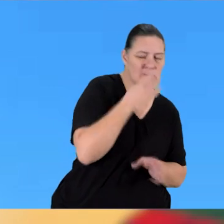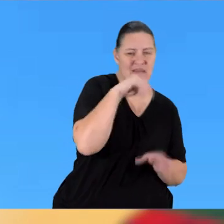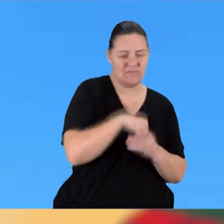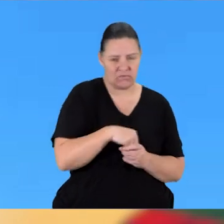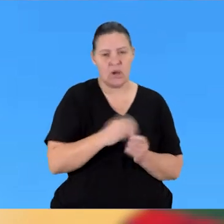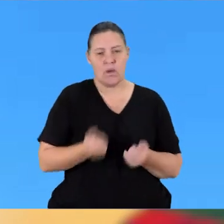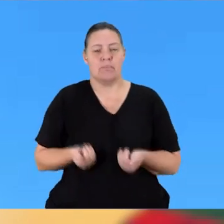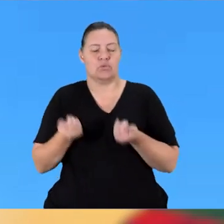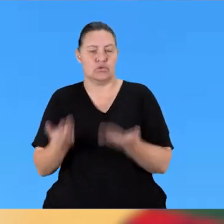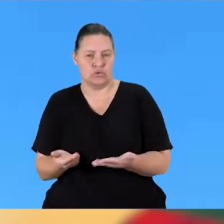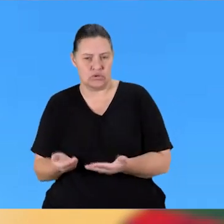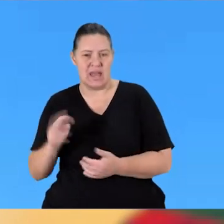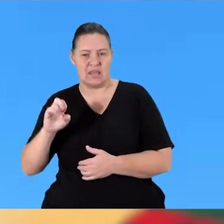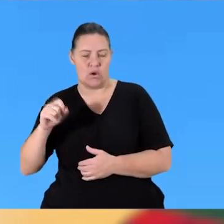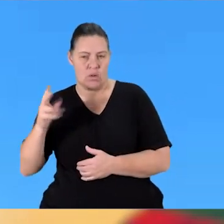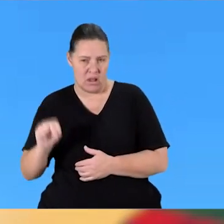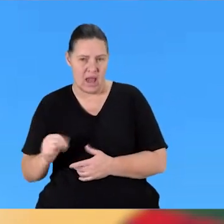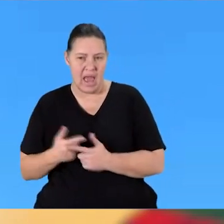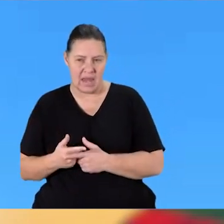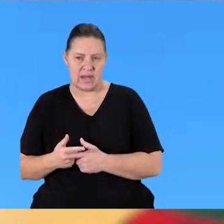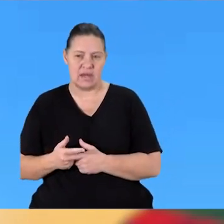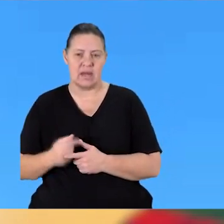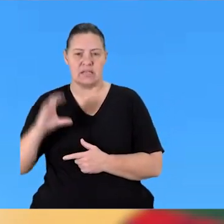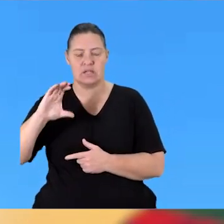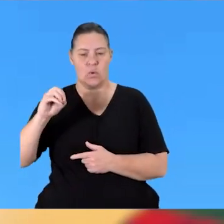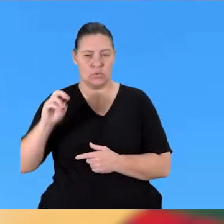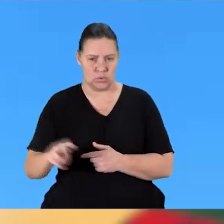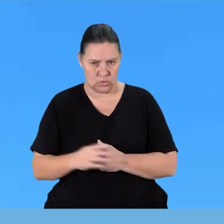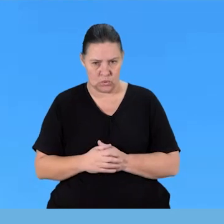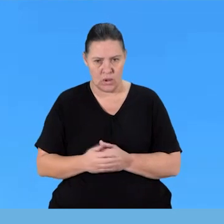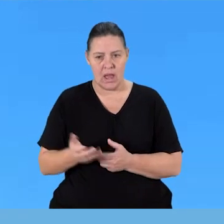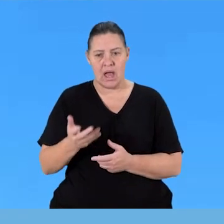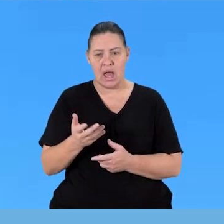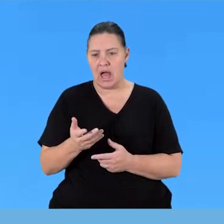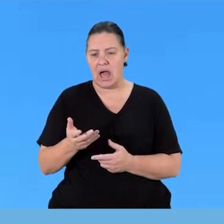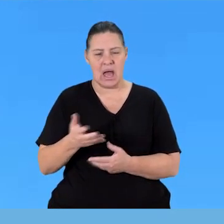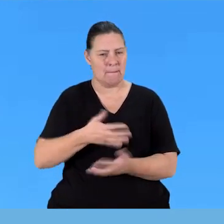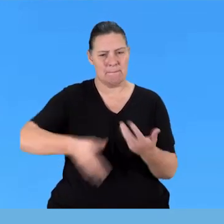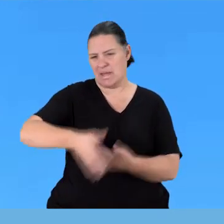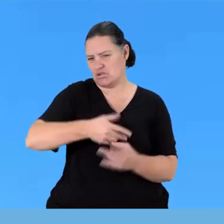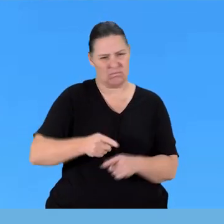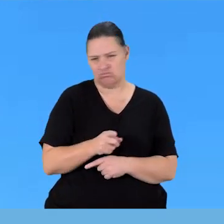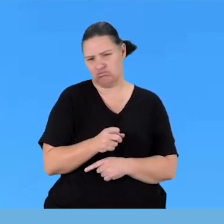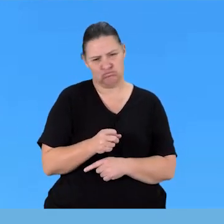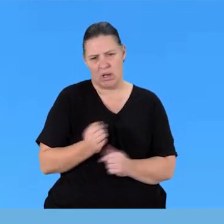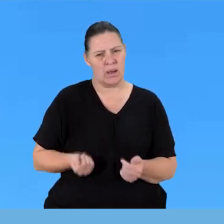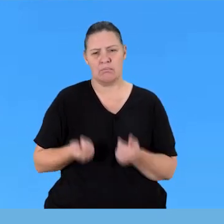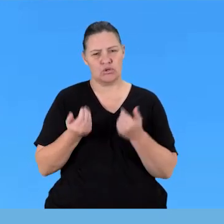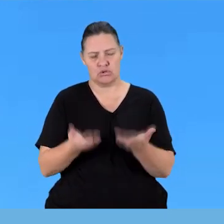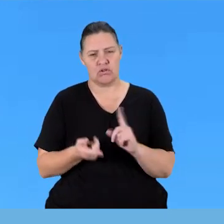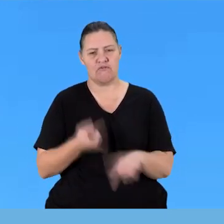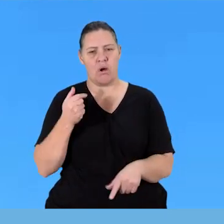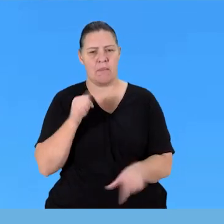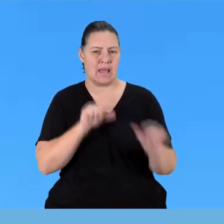we are producing ethanol and carbon dioxide. So therefore, mixture is not a likely product to be produced from a